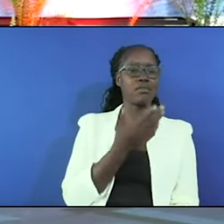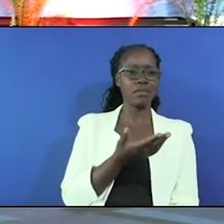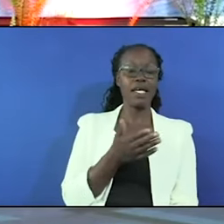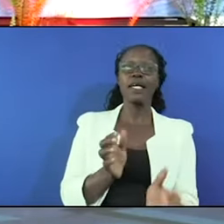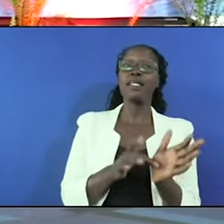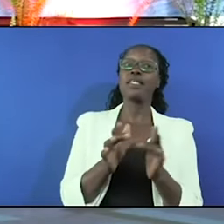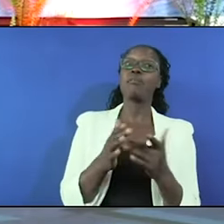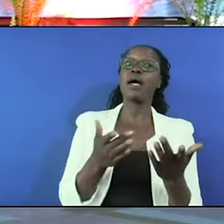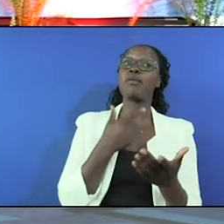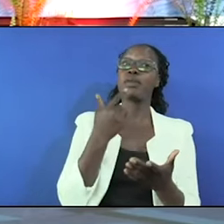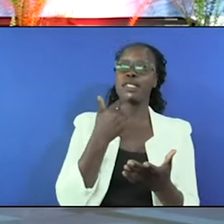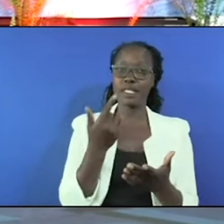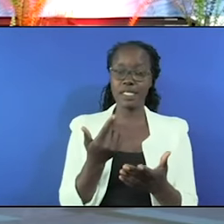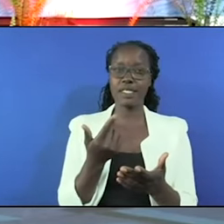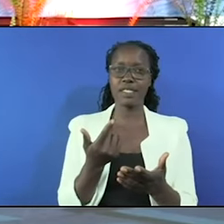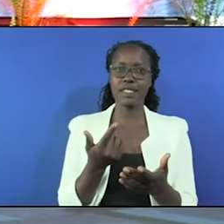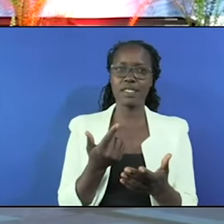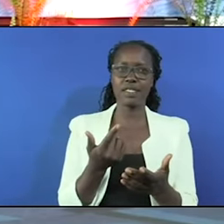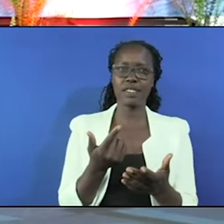Bible says